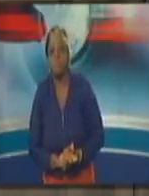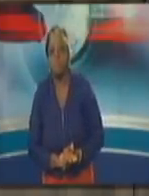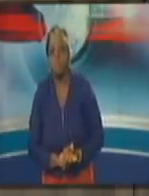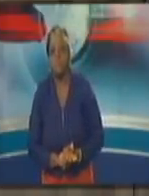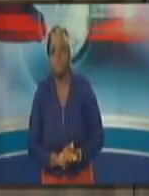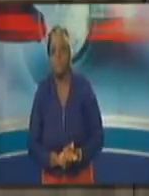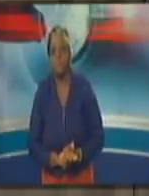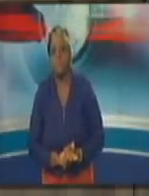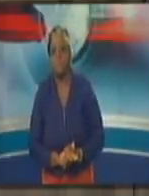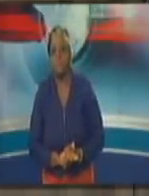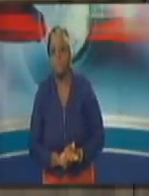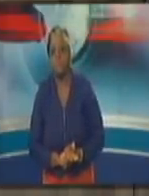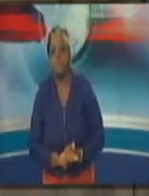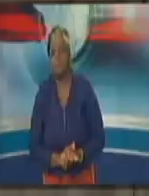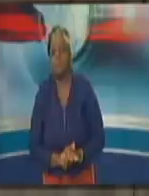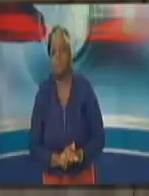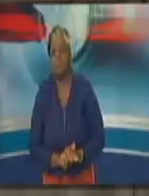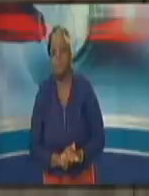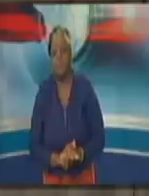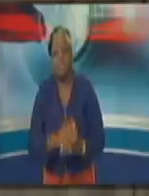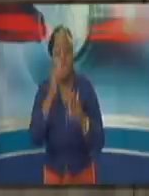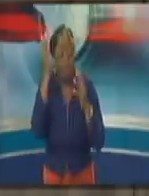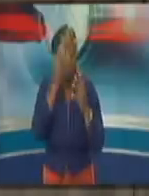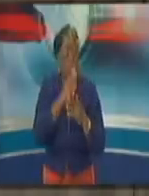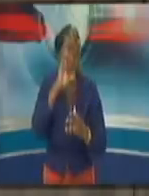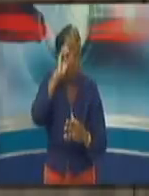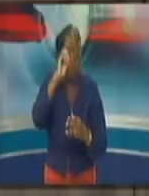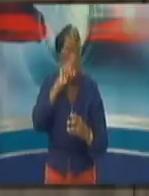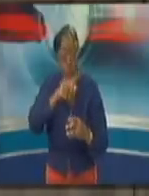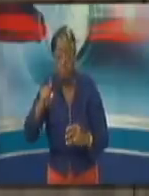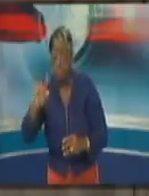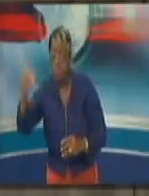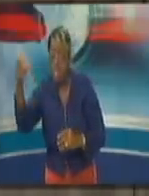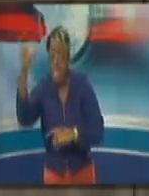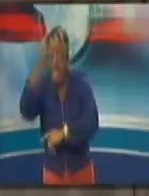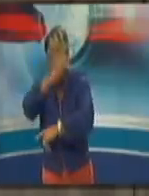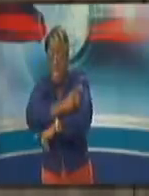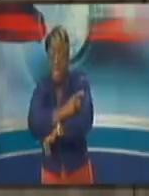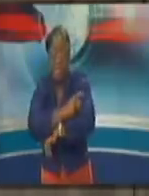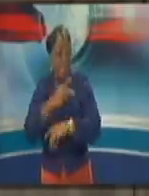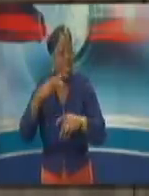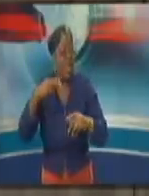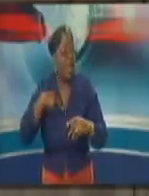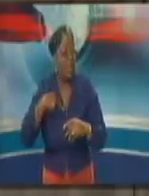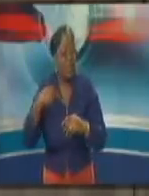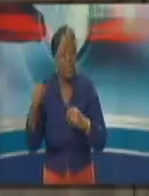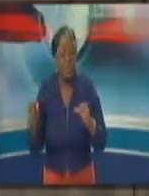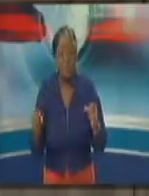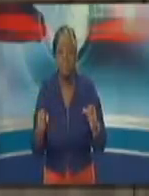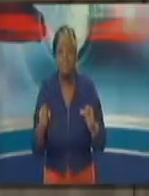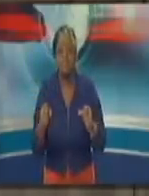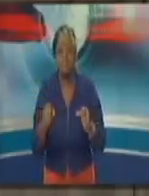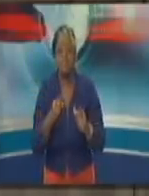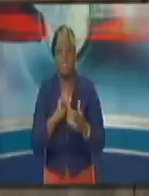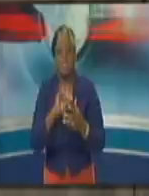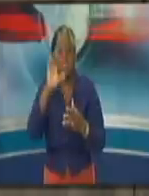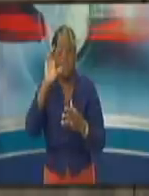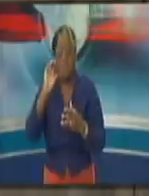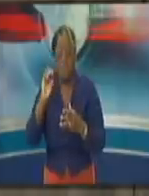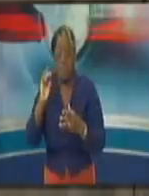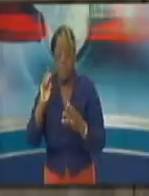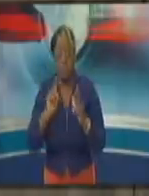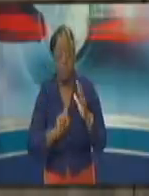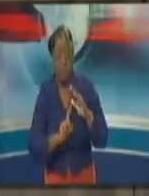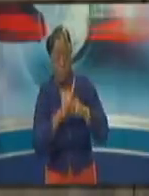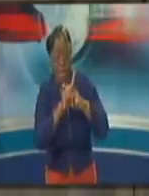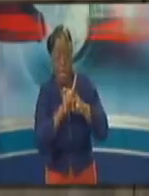between 0 to 10 days of actually having symptoms appear, so 0 to 5 days. In terms